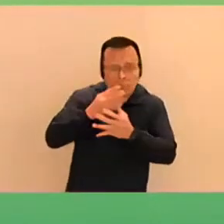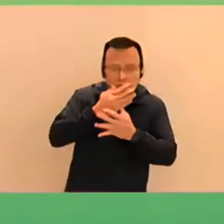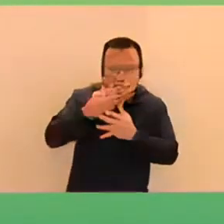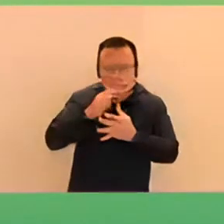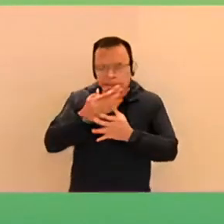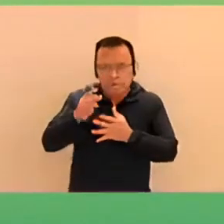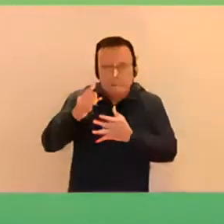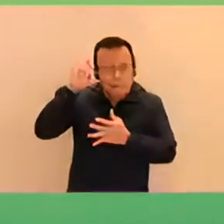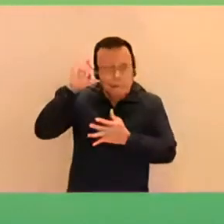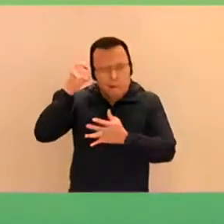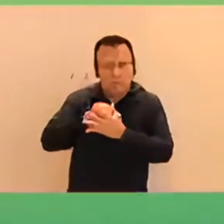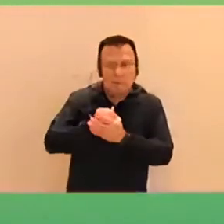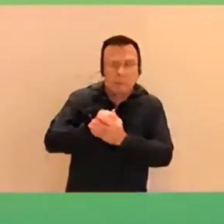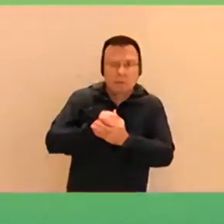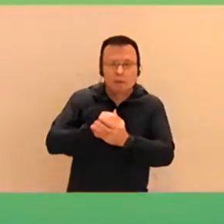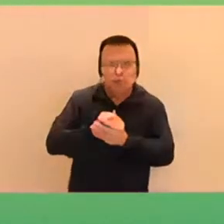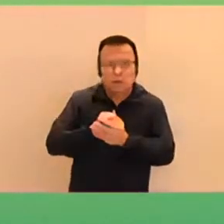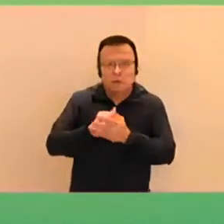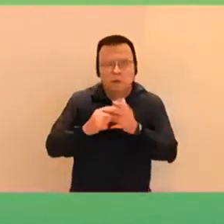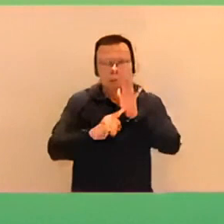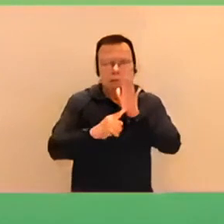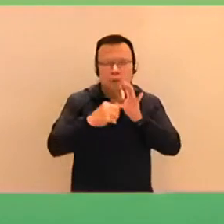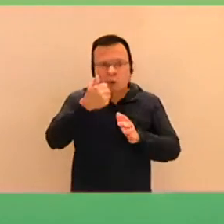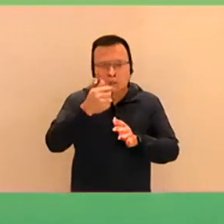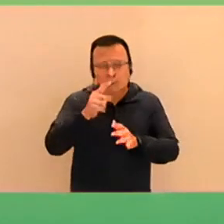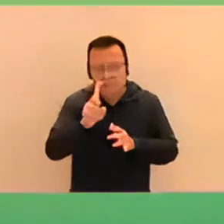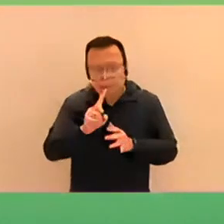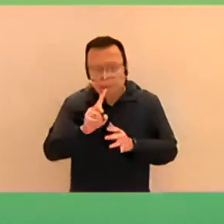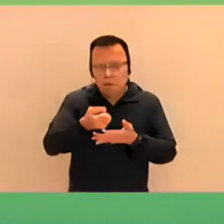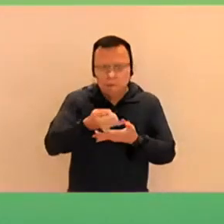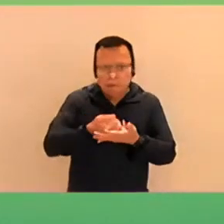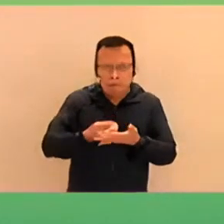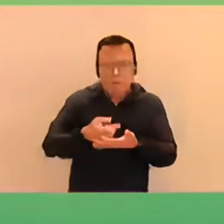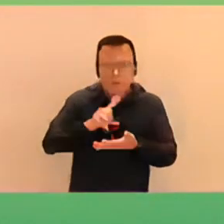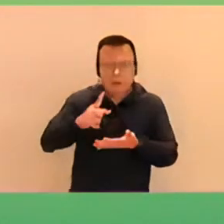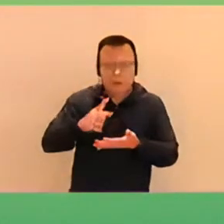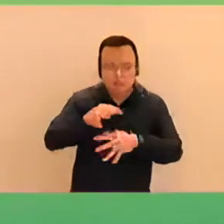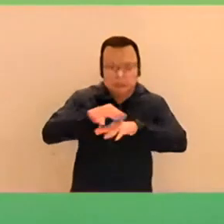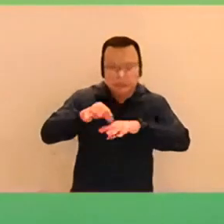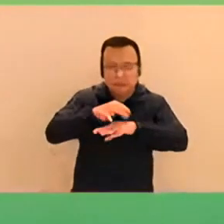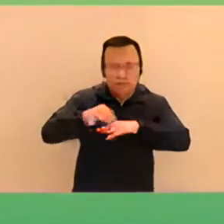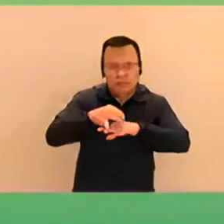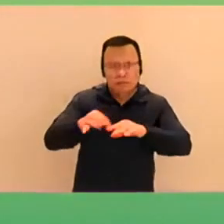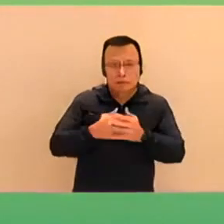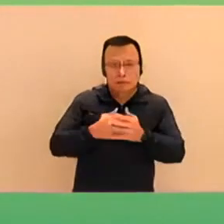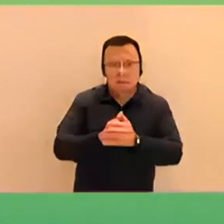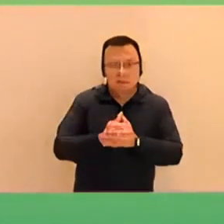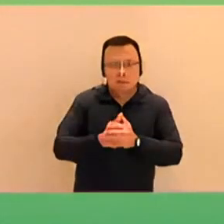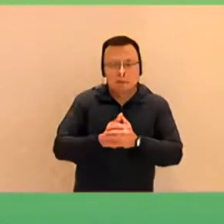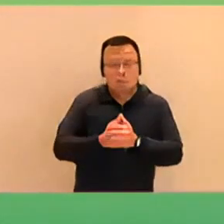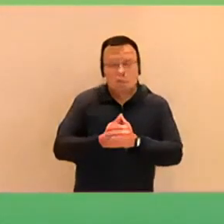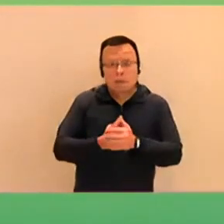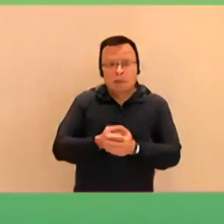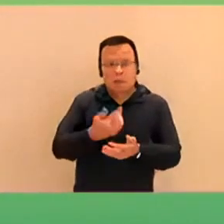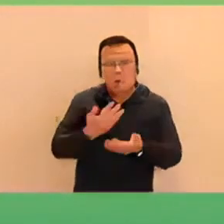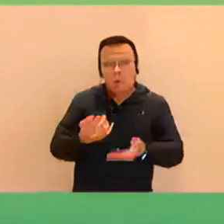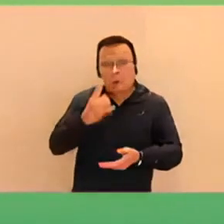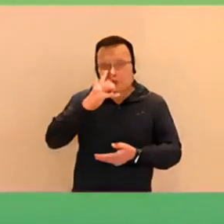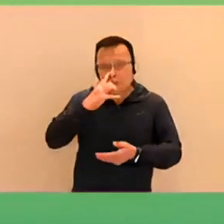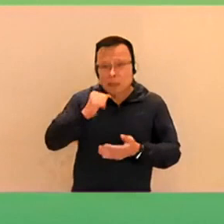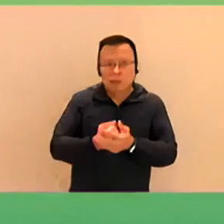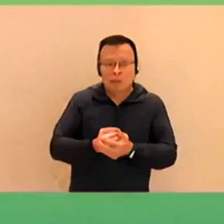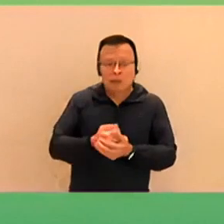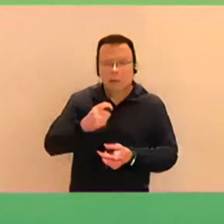then you got savings, and then to use the money to have some new and more efficiency